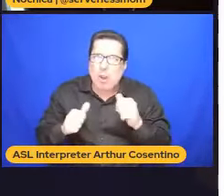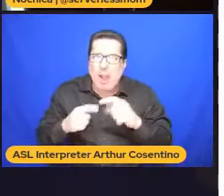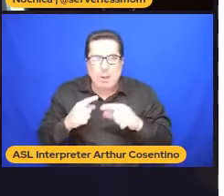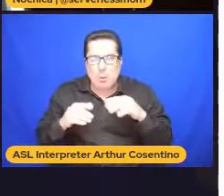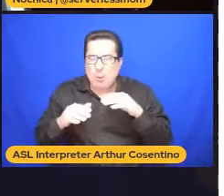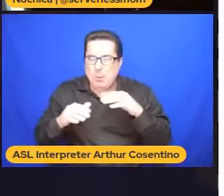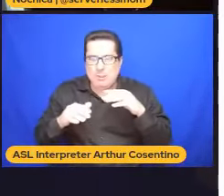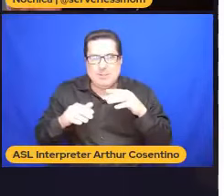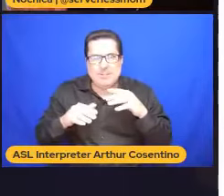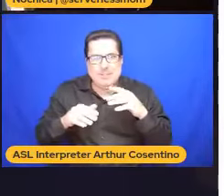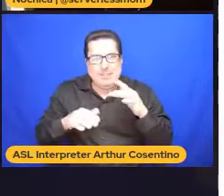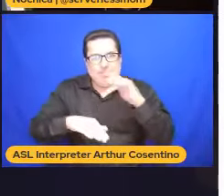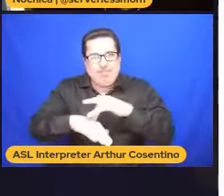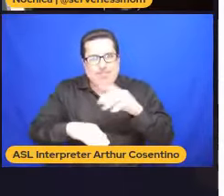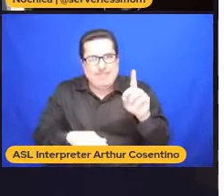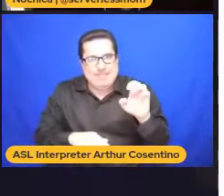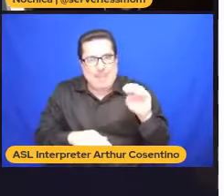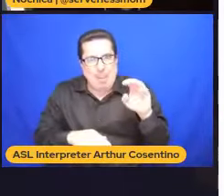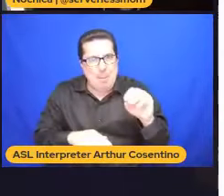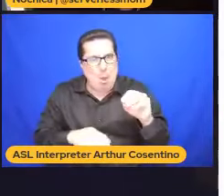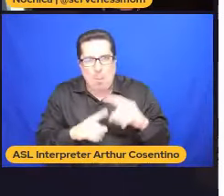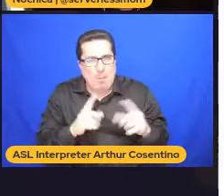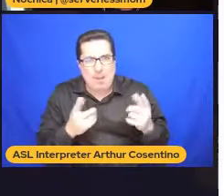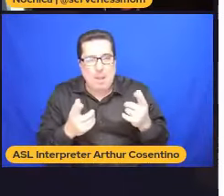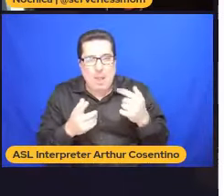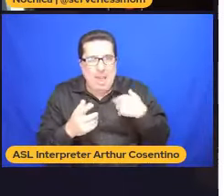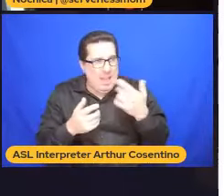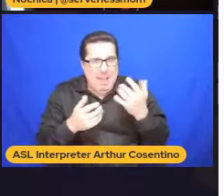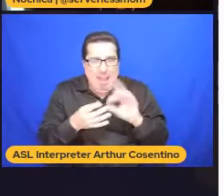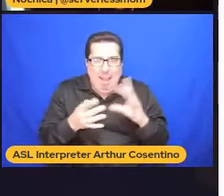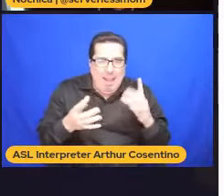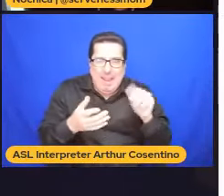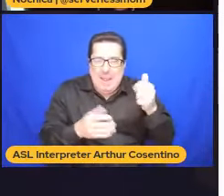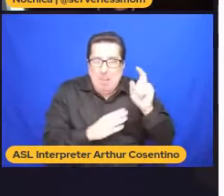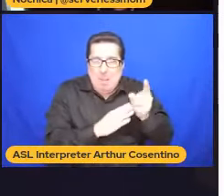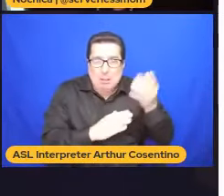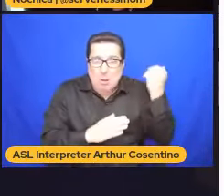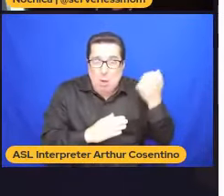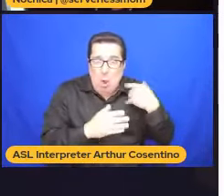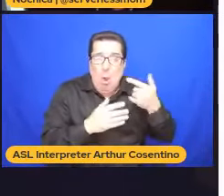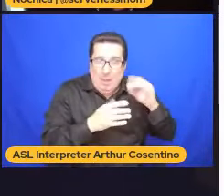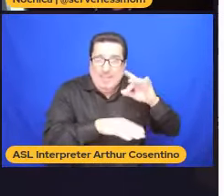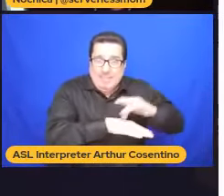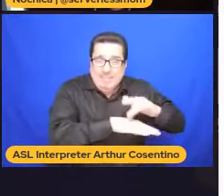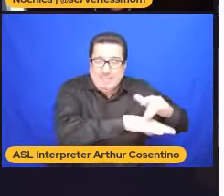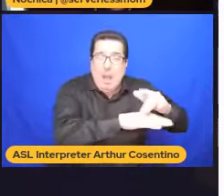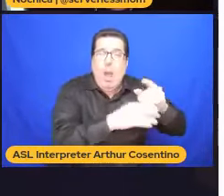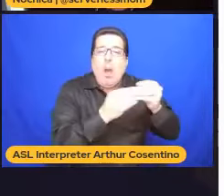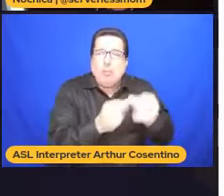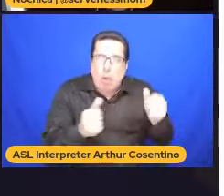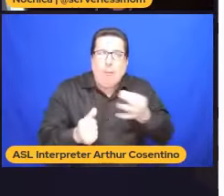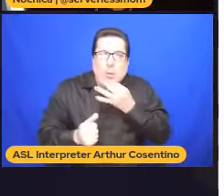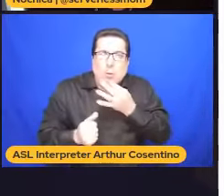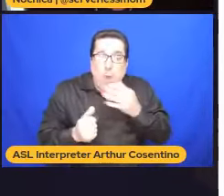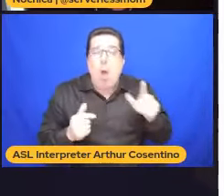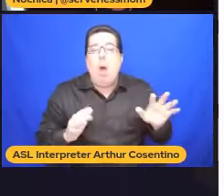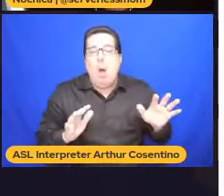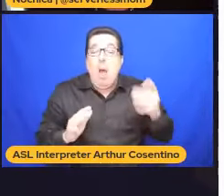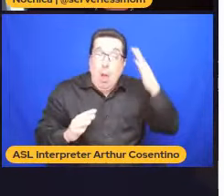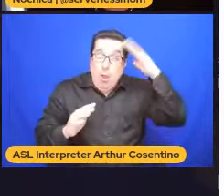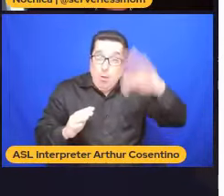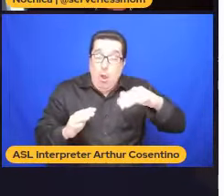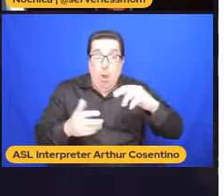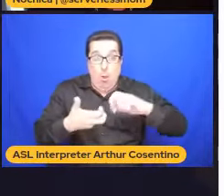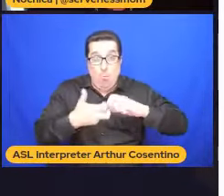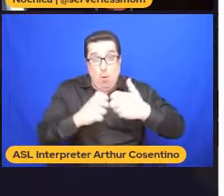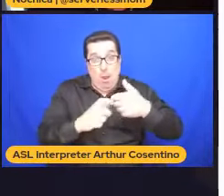can say, hey, we actually knew about this 10 minutes ago and it's almost resolved now. It's not that you're never going to have a problem that somehow